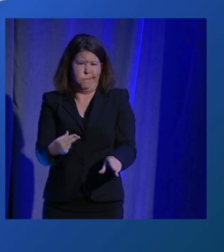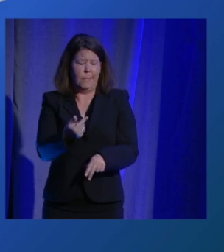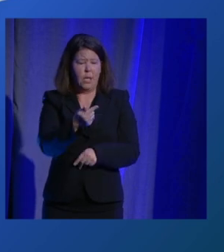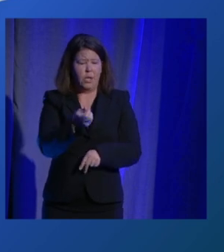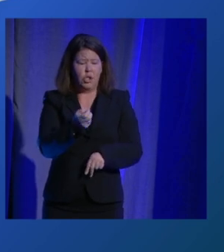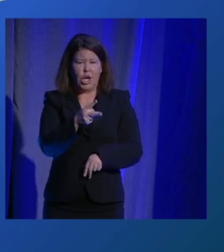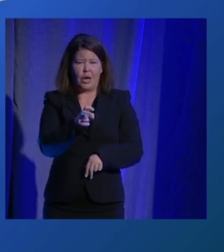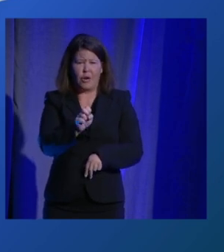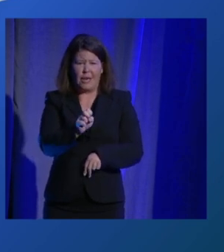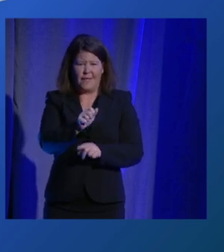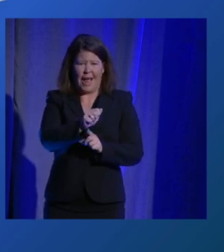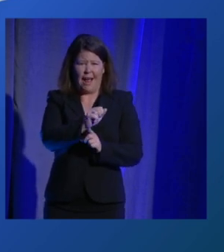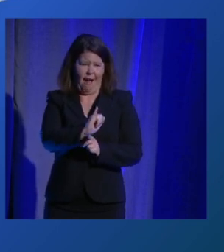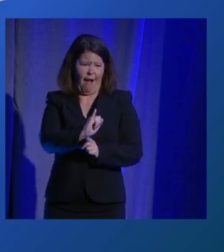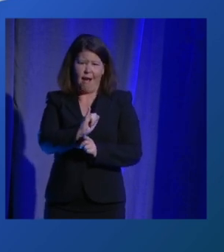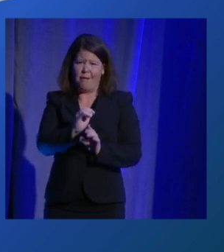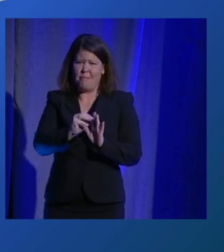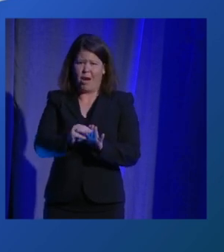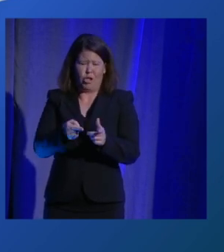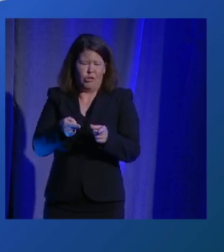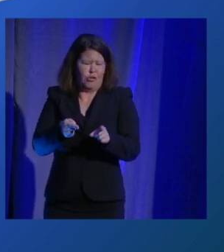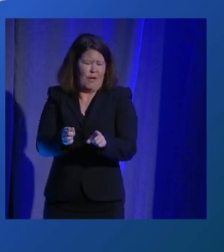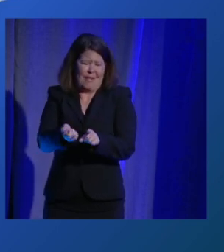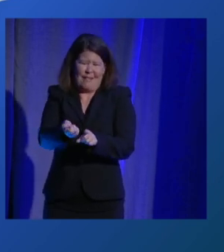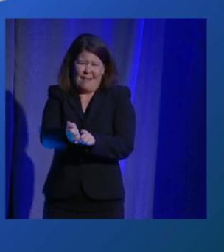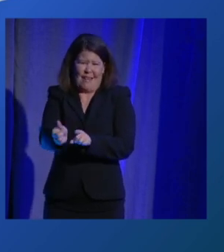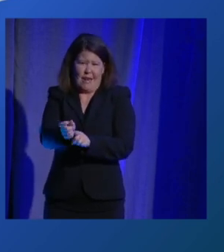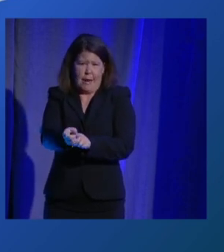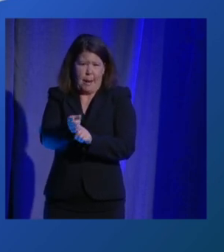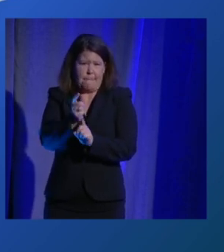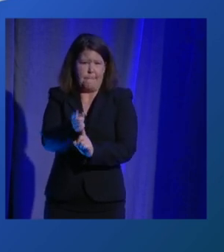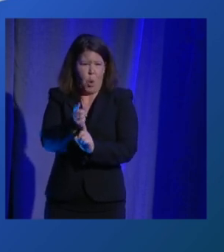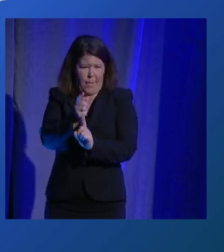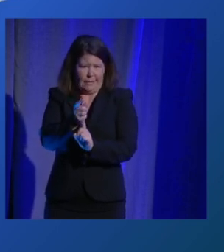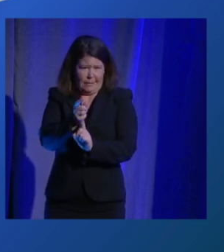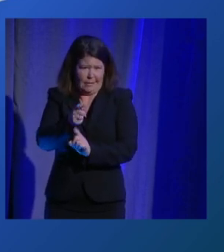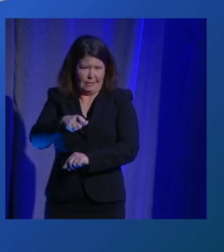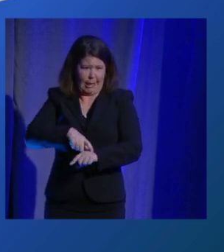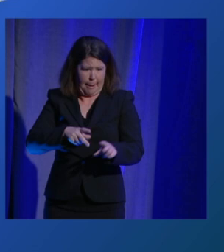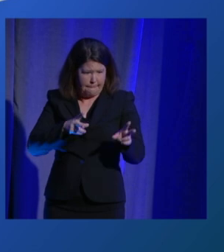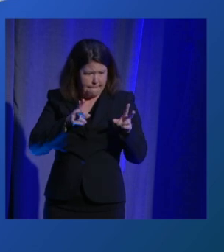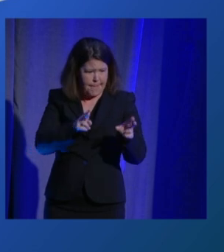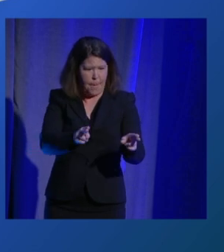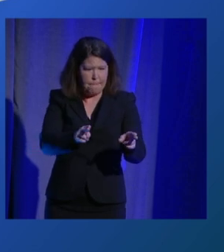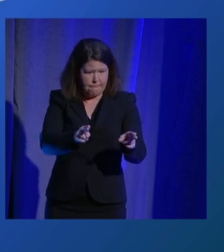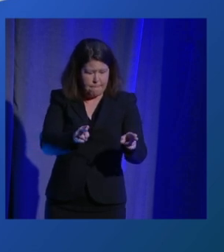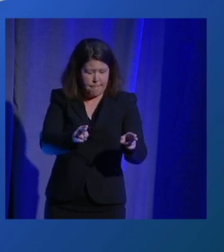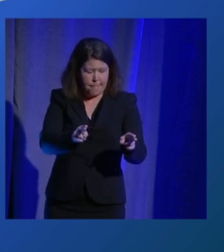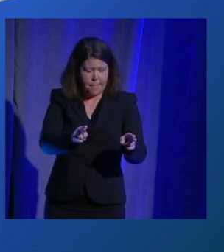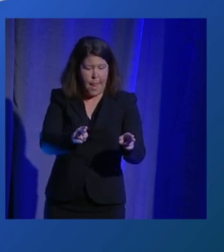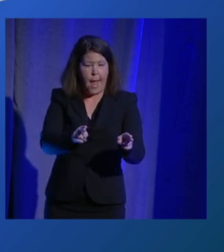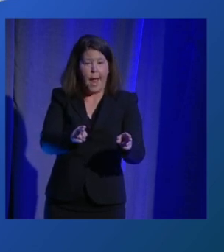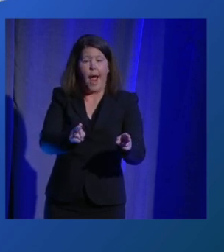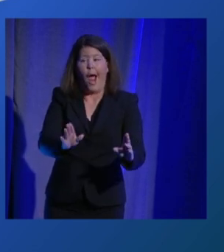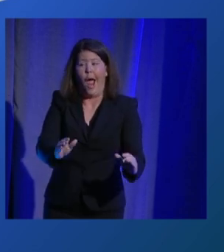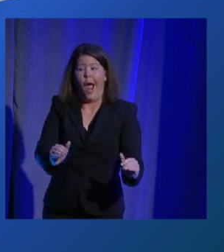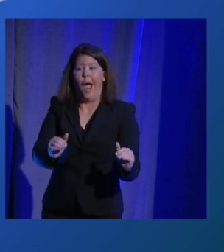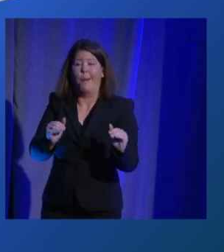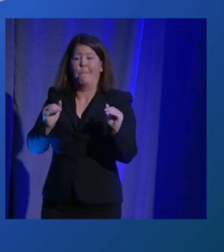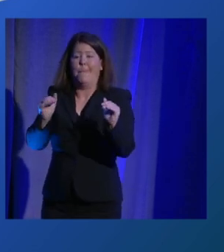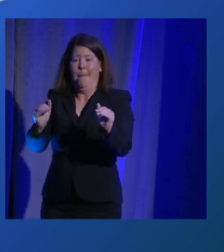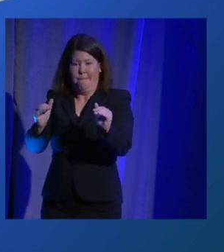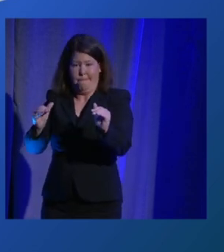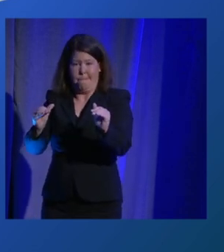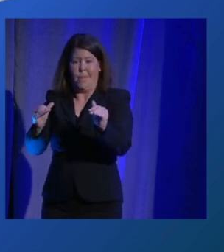in time within one turn of the crank to the next generation of runs on